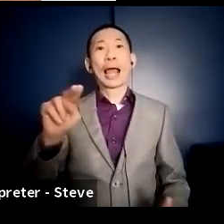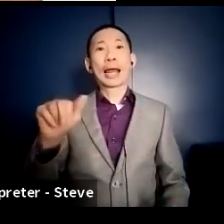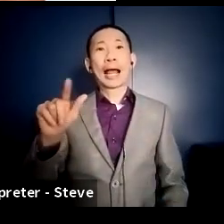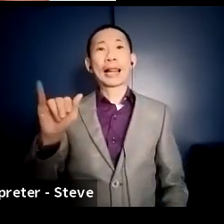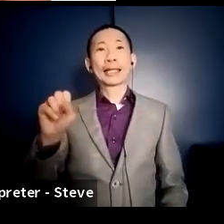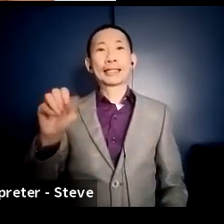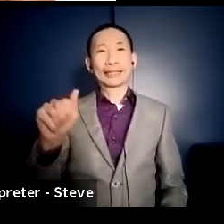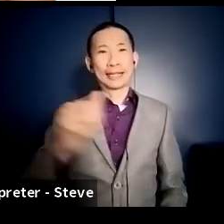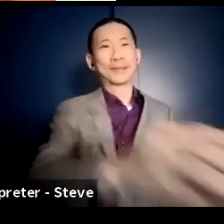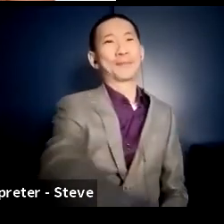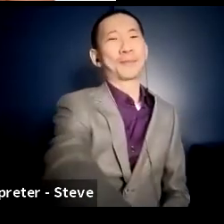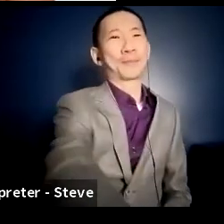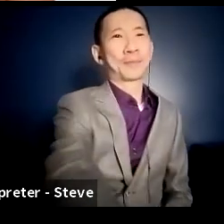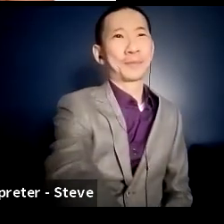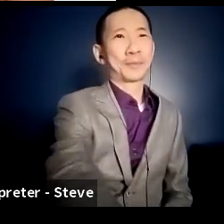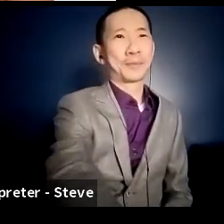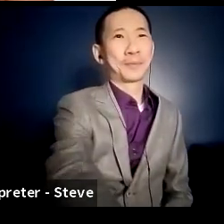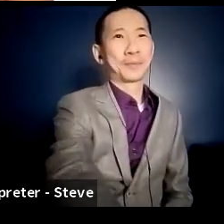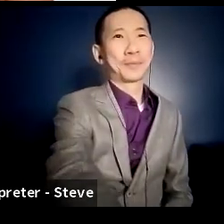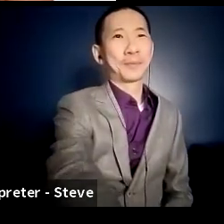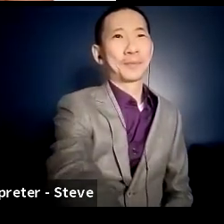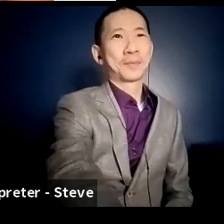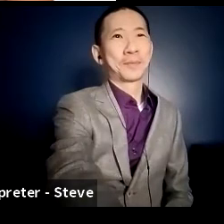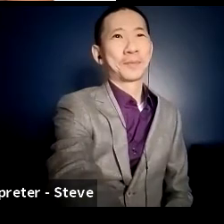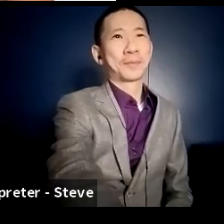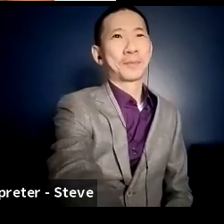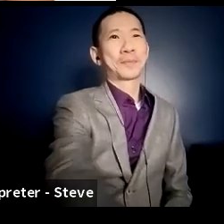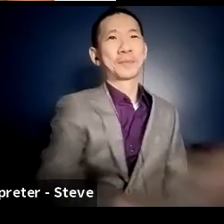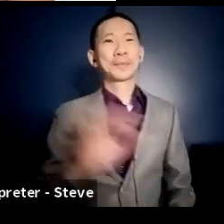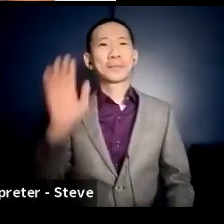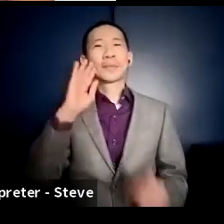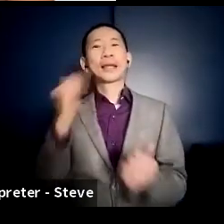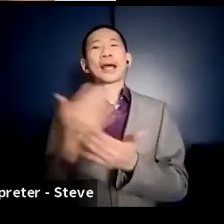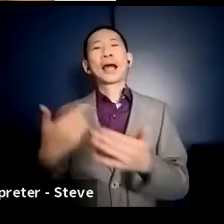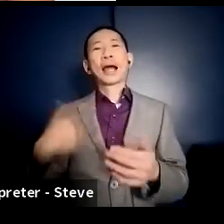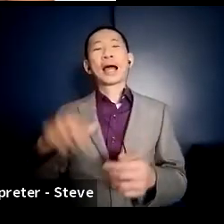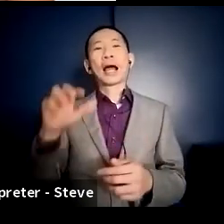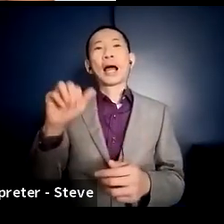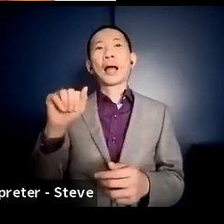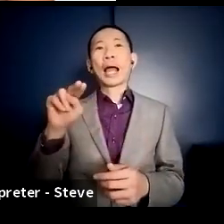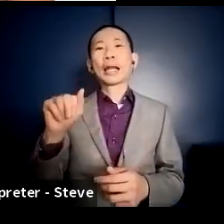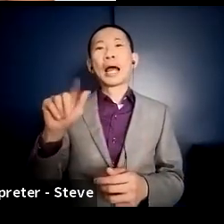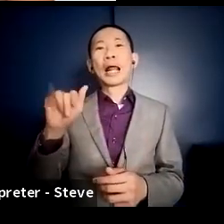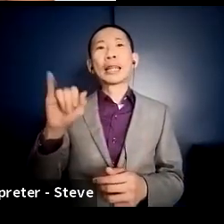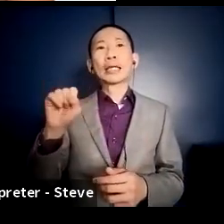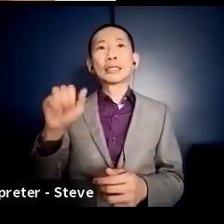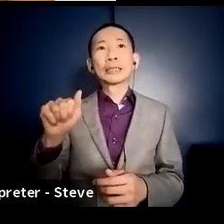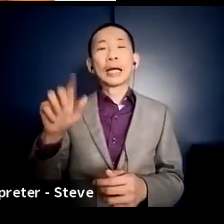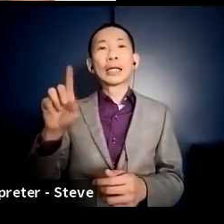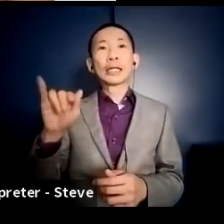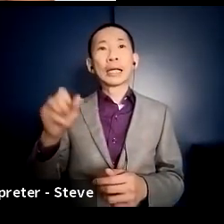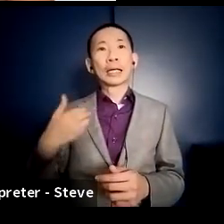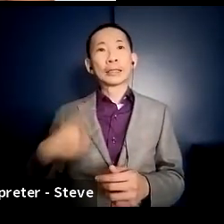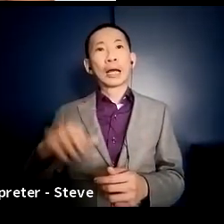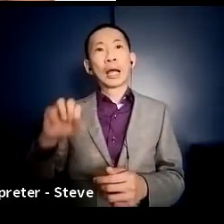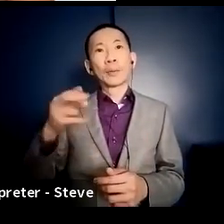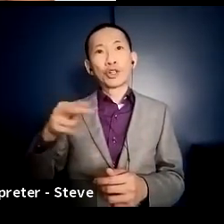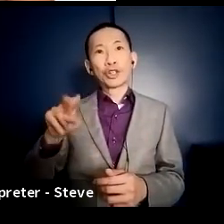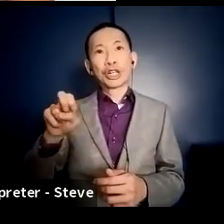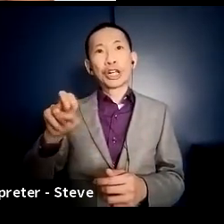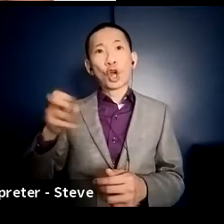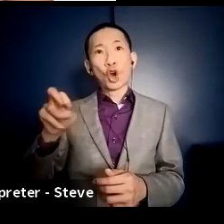Tara. Well done. hi, everybody. My name is Annalisa Diaz. I use she, her pronouns, and I'm